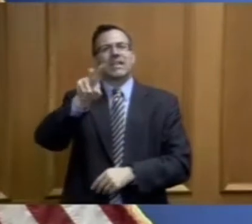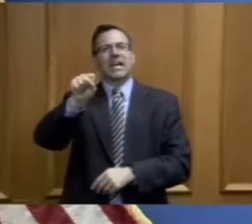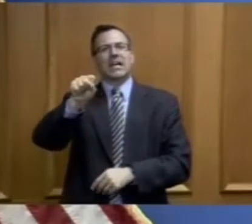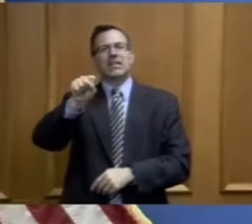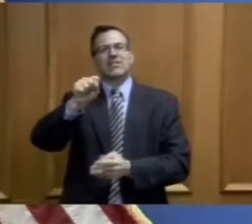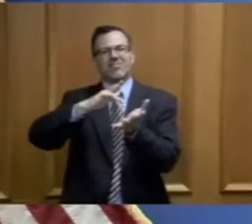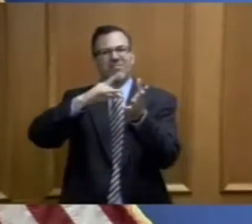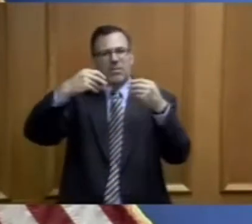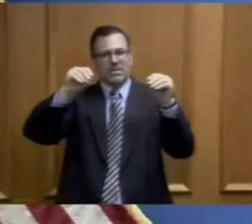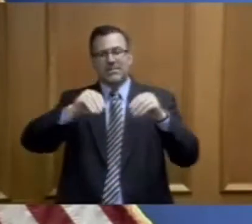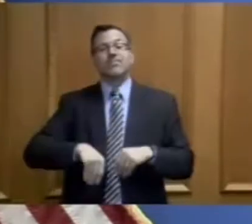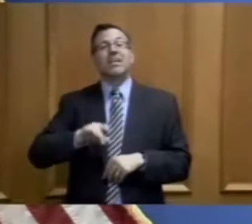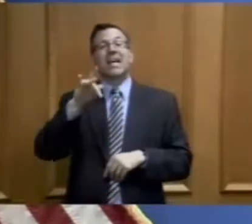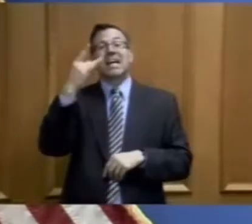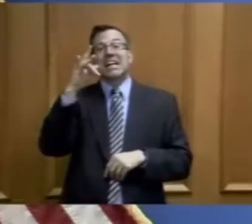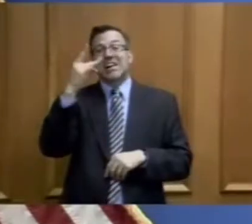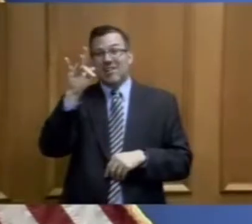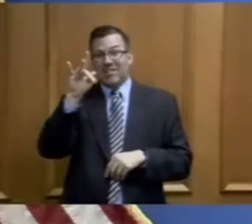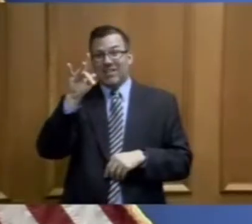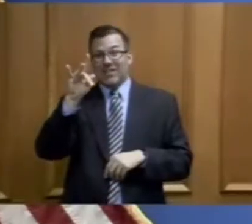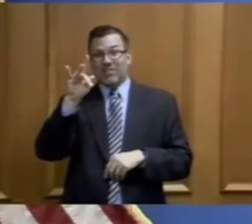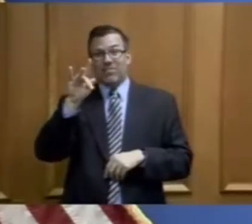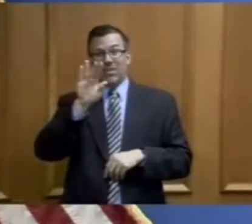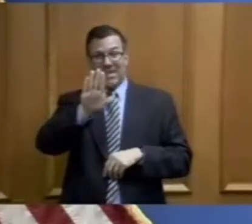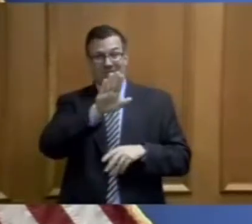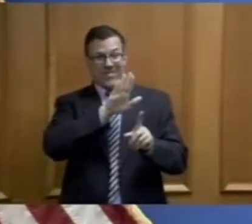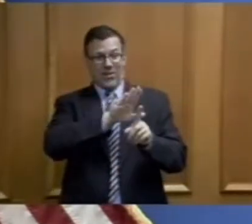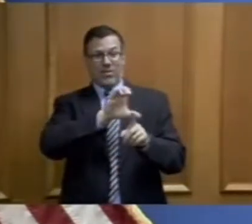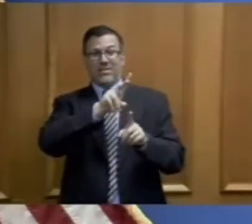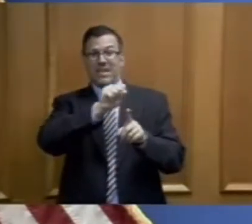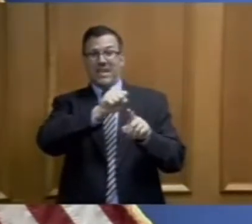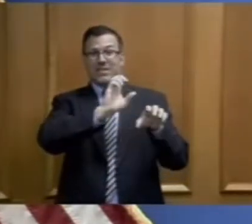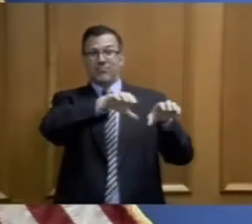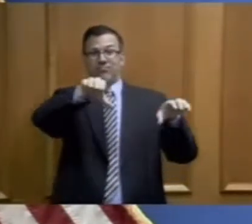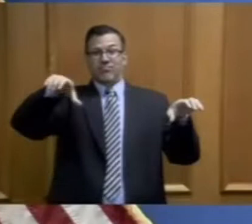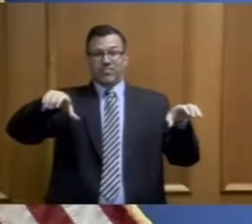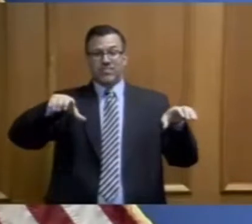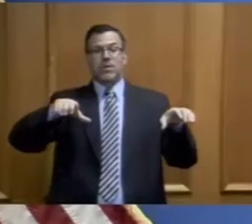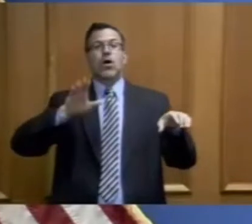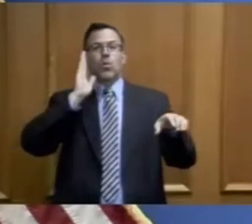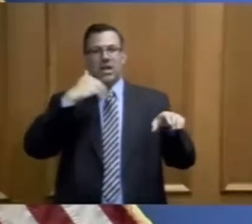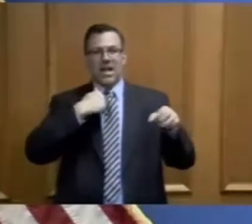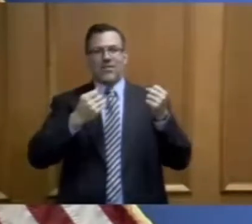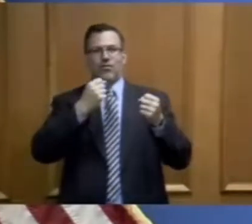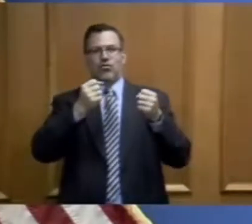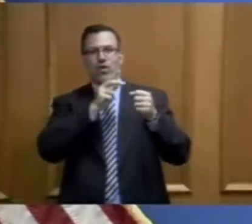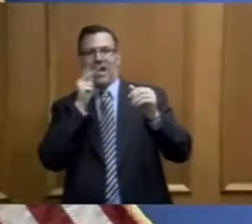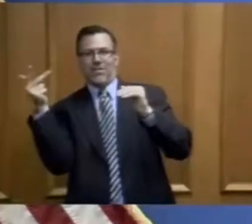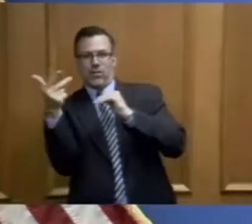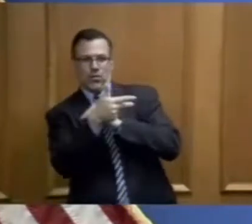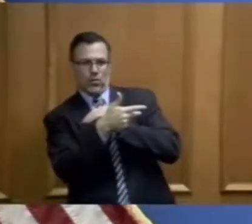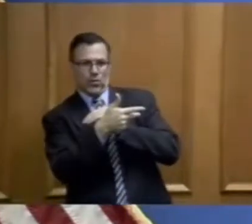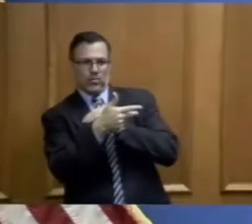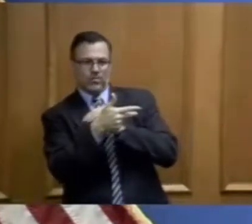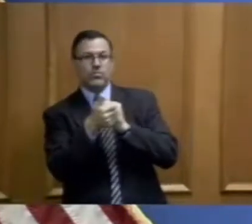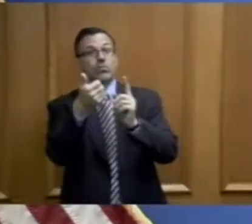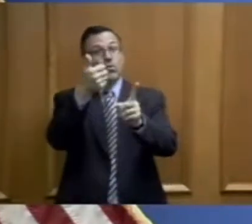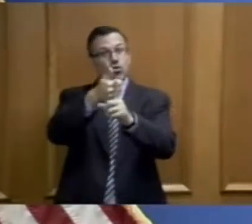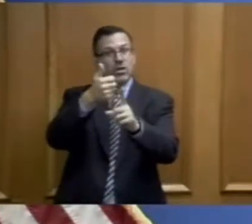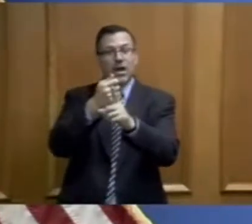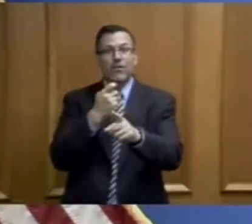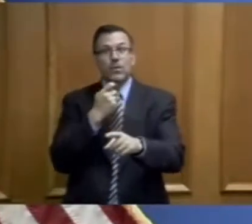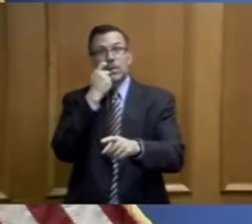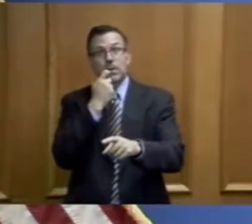18 locations across the state will be available with drive-through self-swab testing.